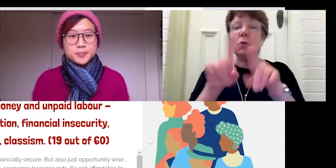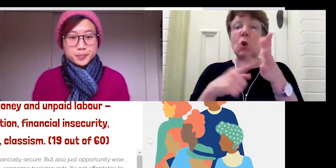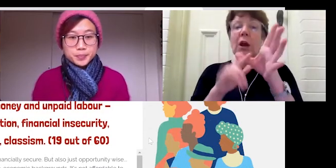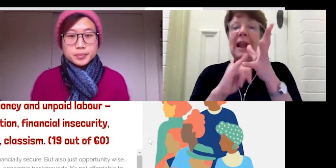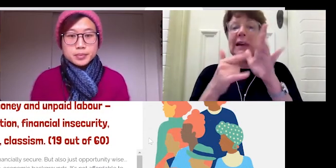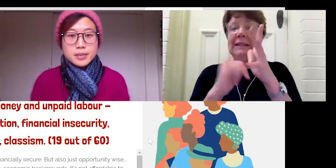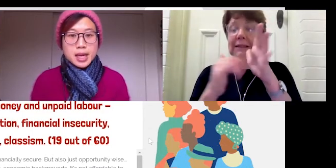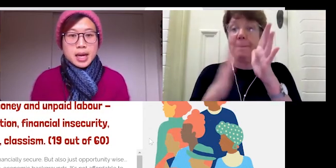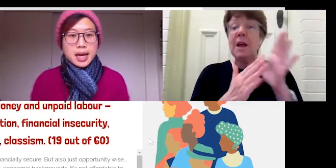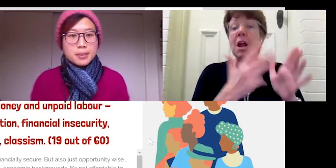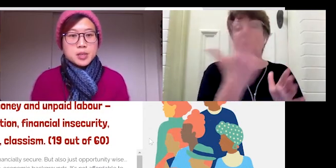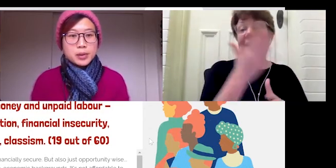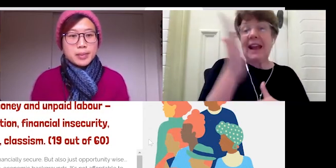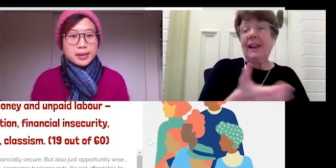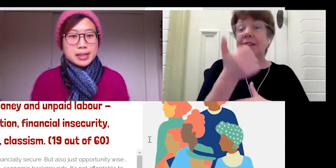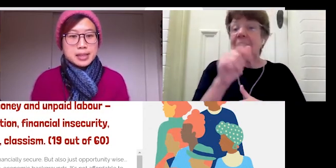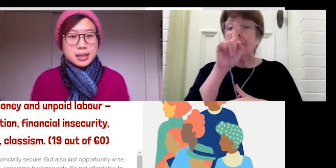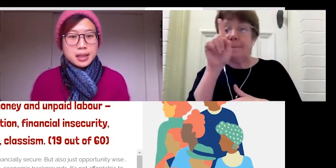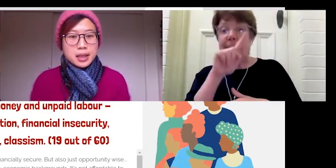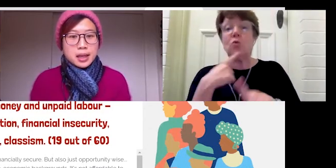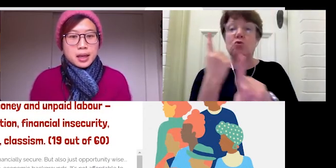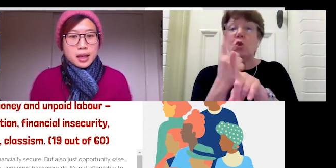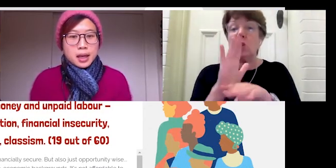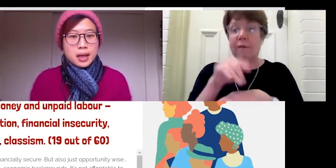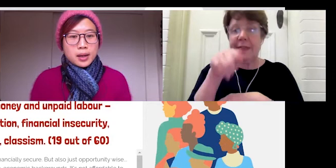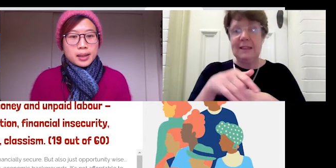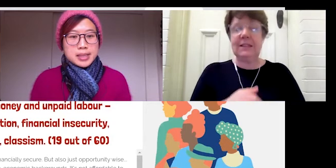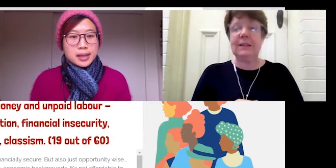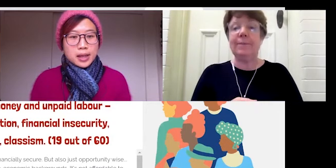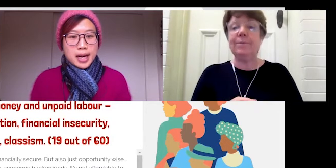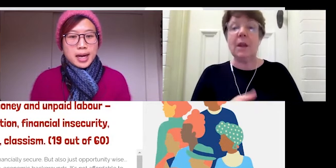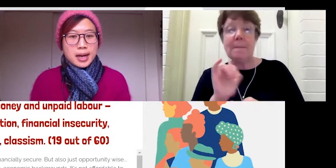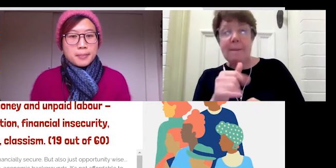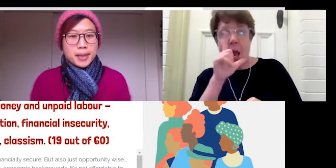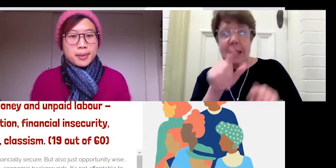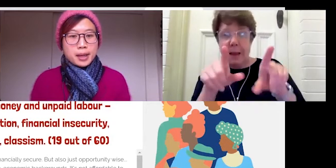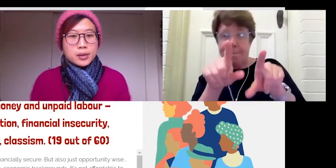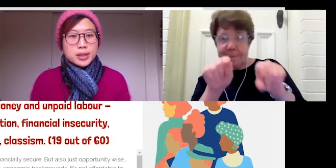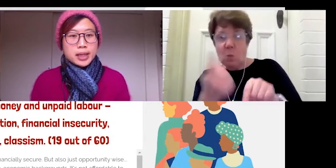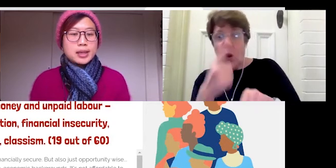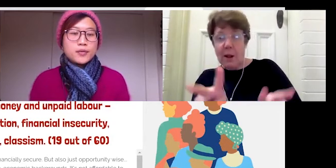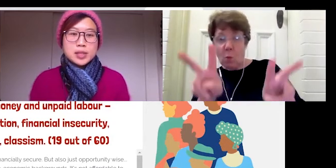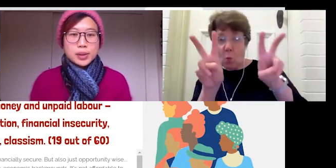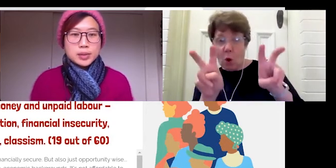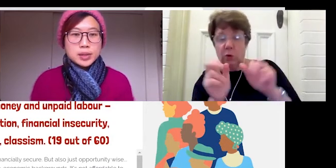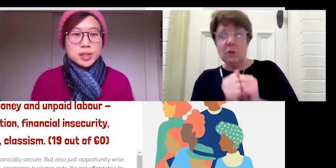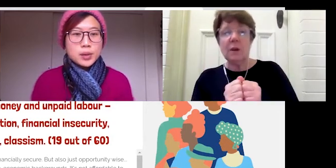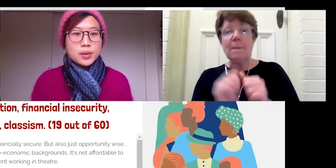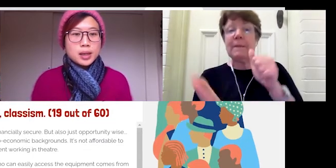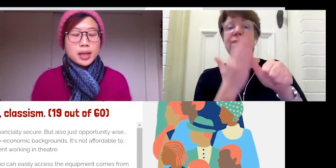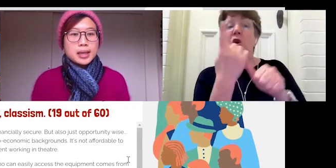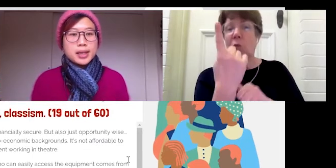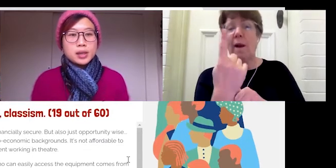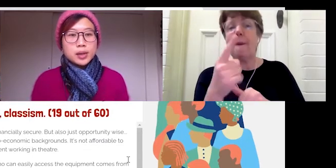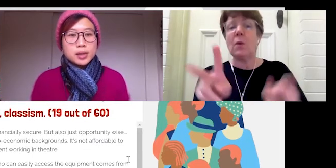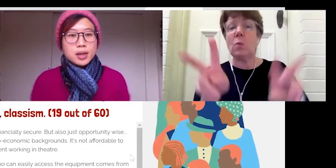people spoke about this. Oh, let me see here. Maybe I'll go into, yeah, that first quote. So,